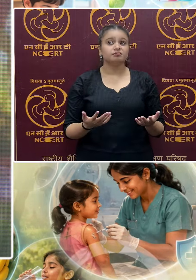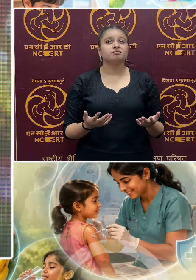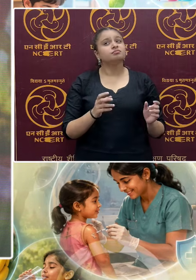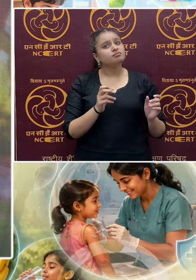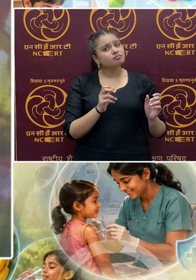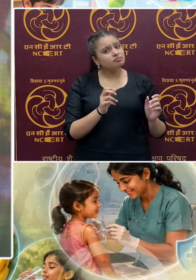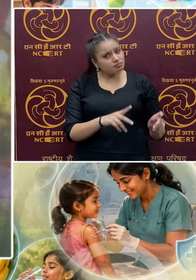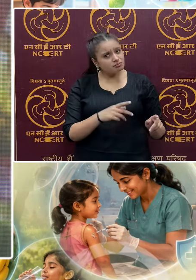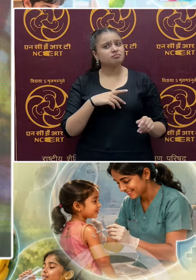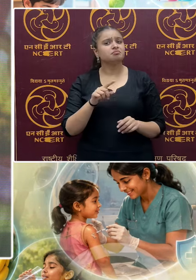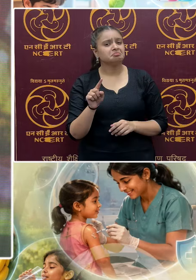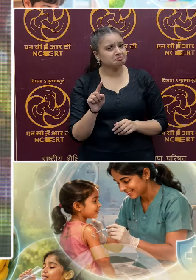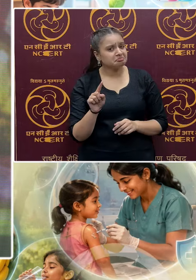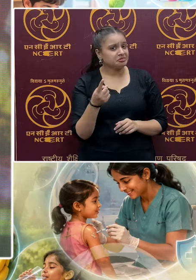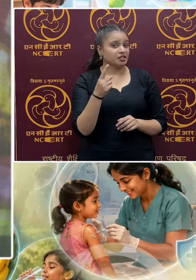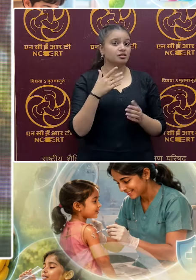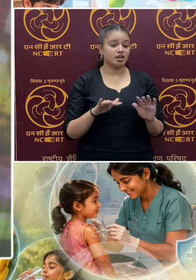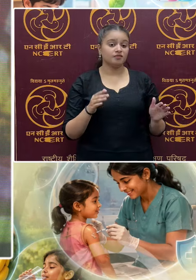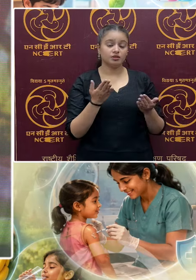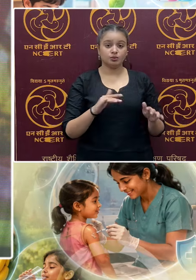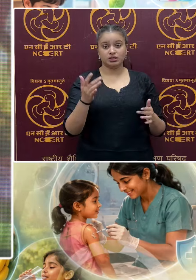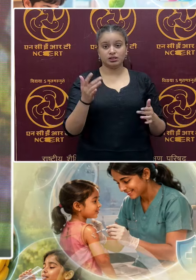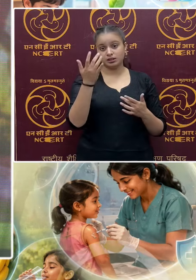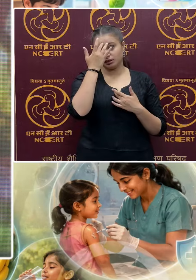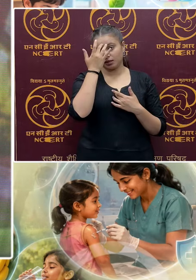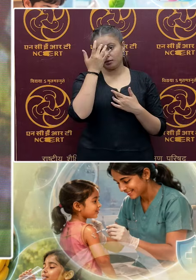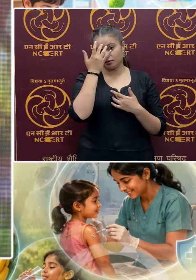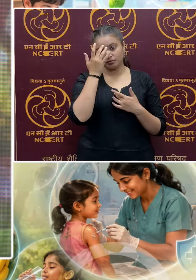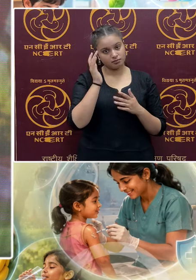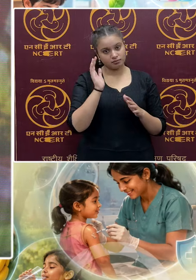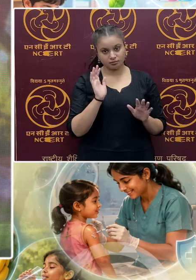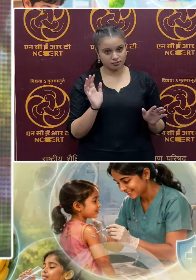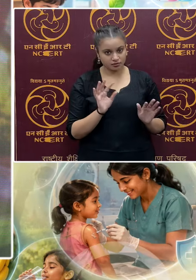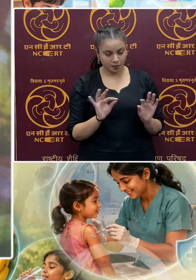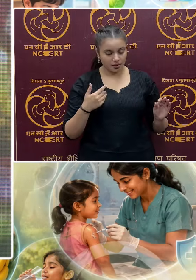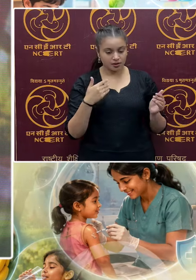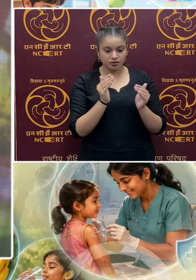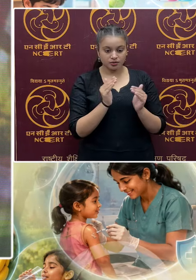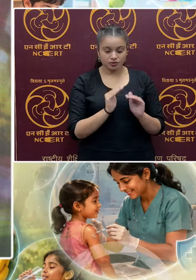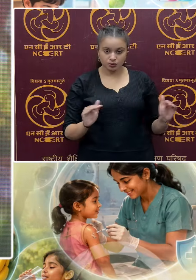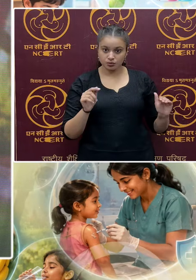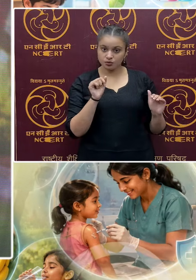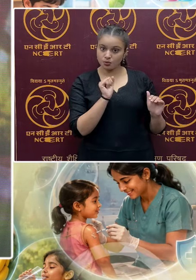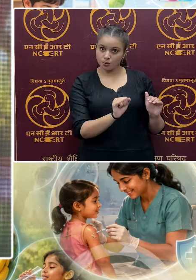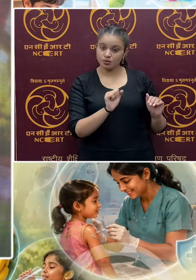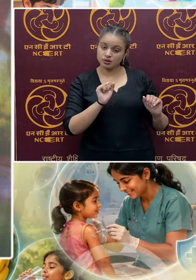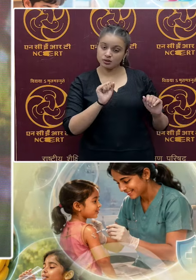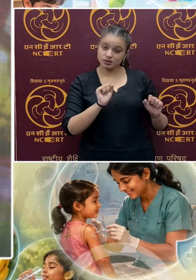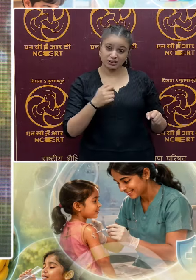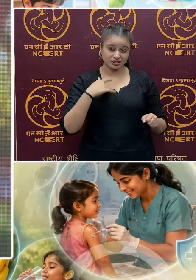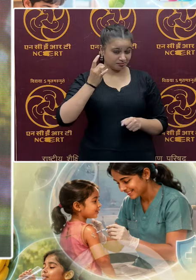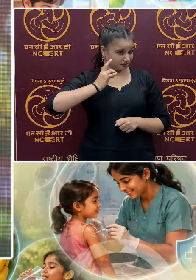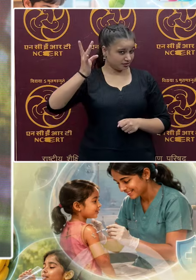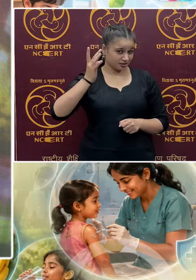First and the foremost thing is the child is sick. So child is going to be very